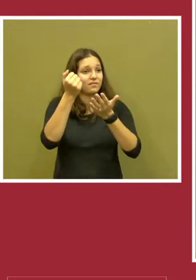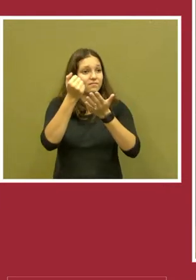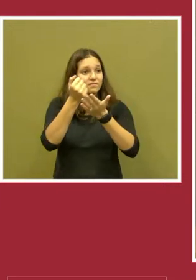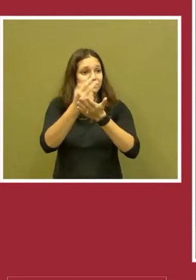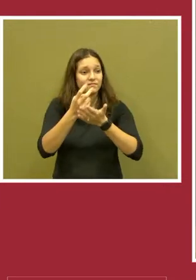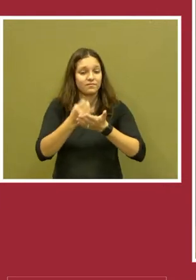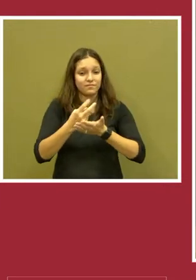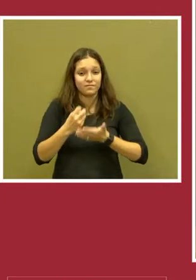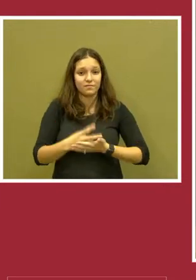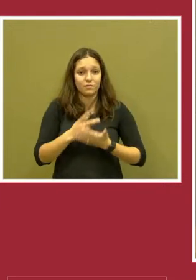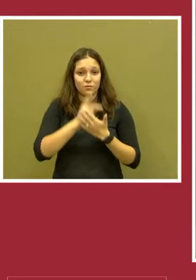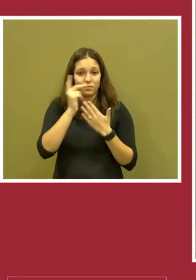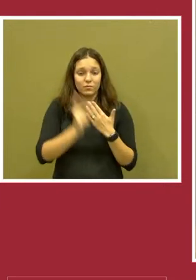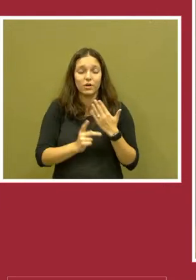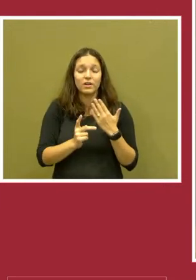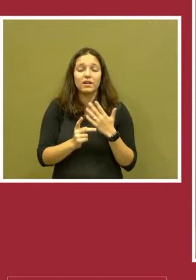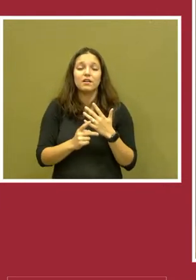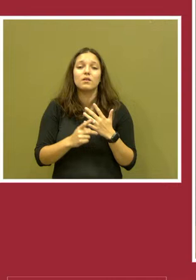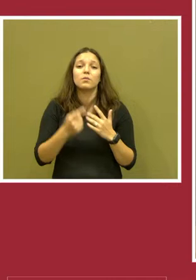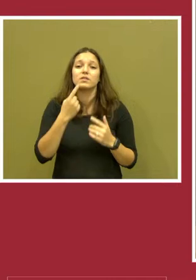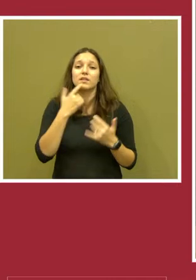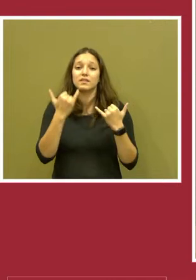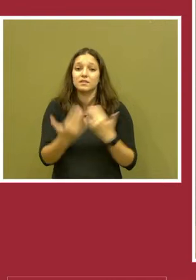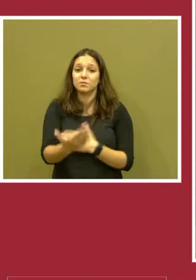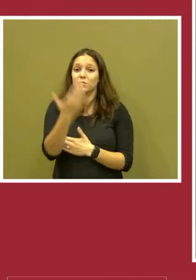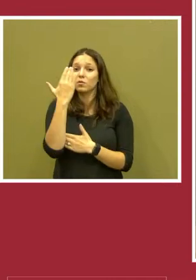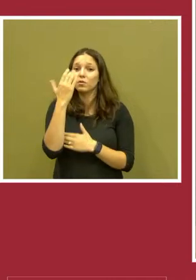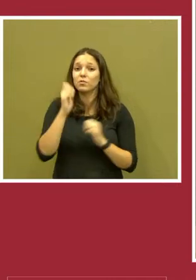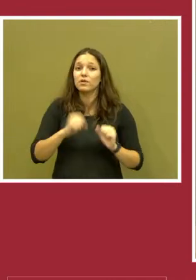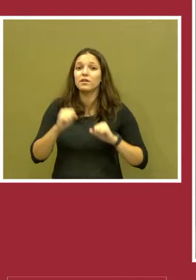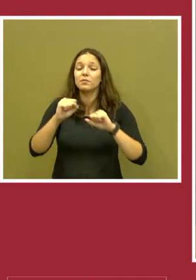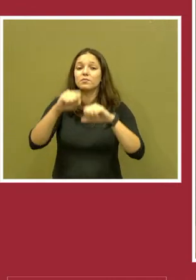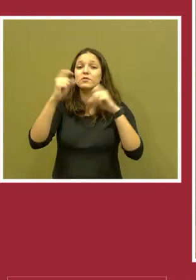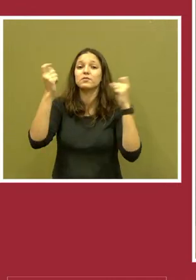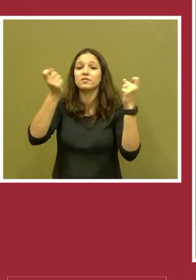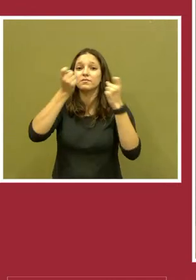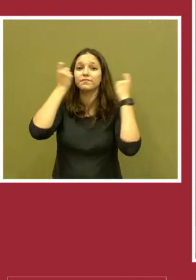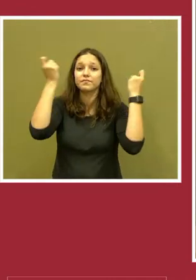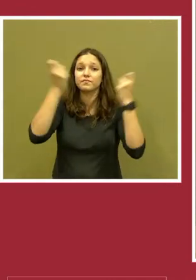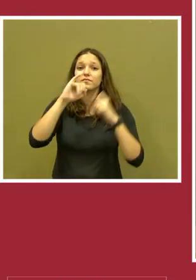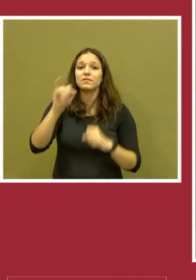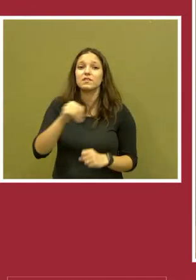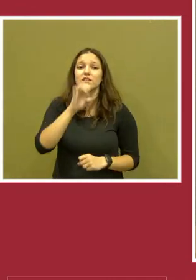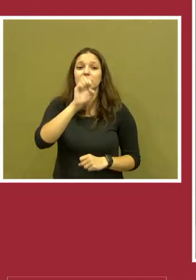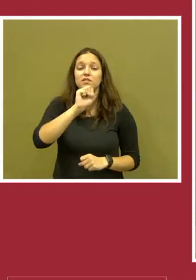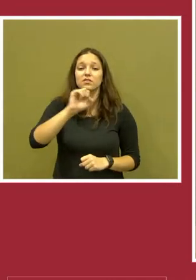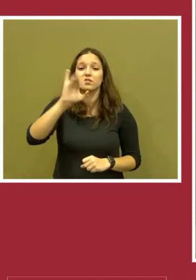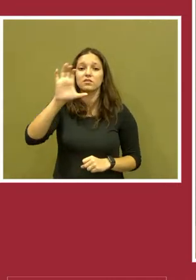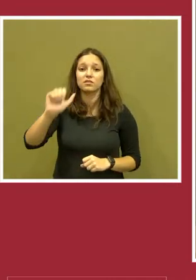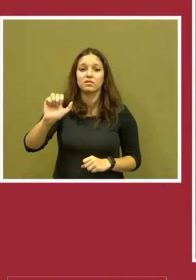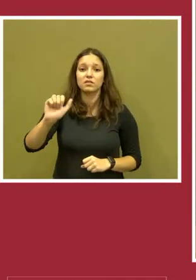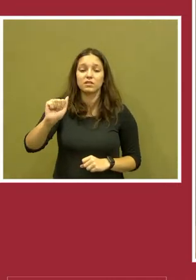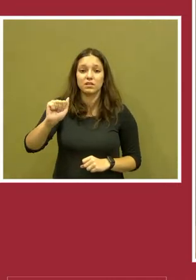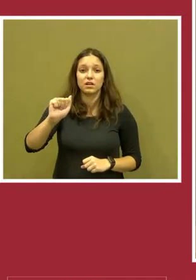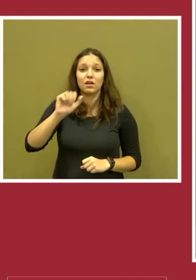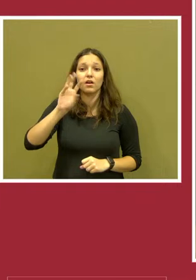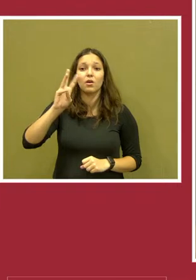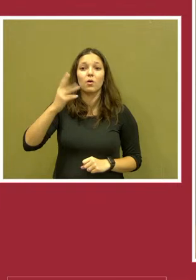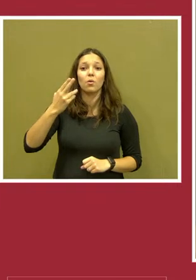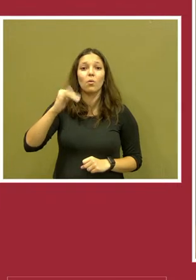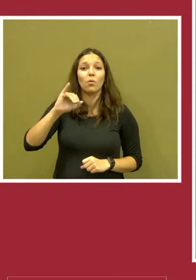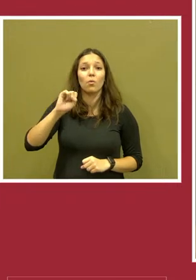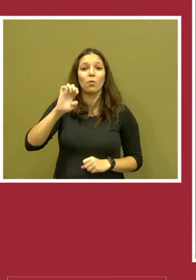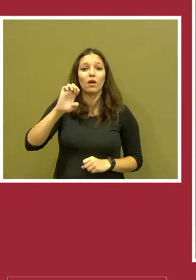And then wanted to say that this morning we were able to celebrate Jessica Weisgerber